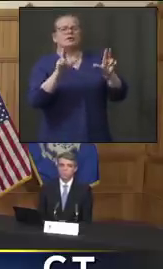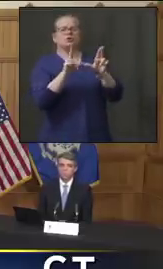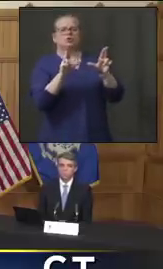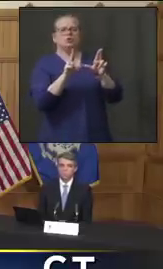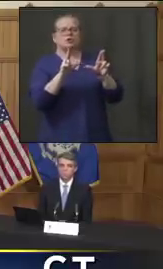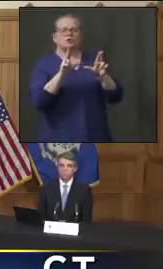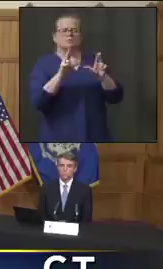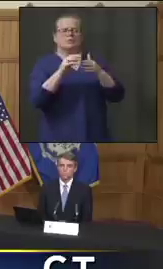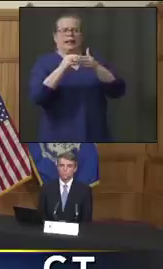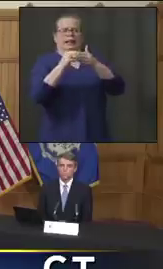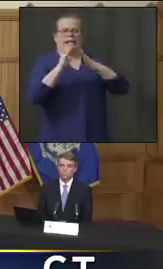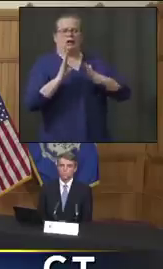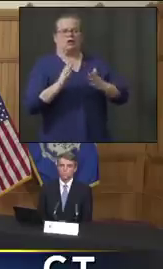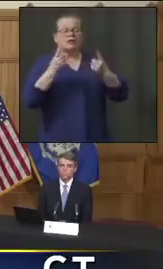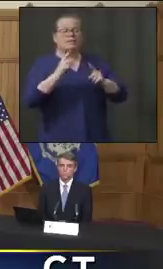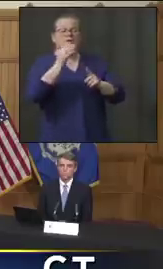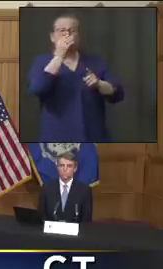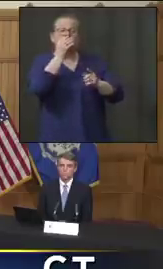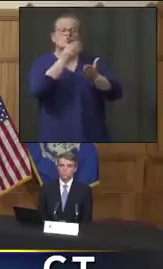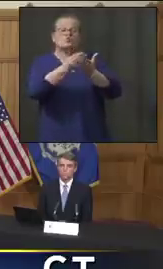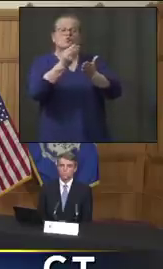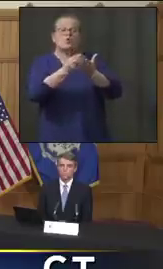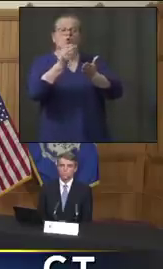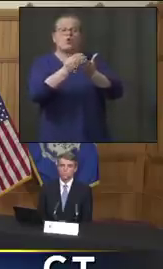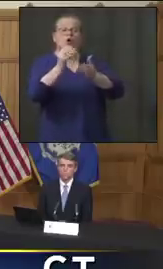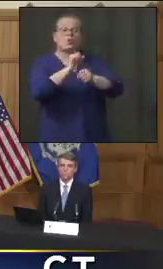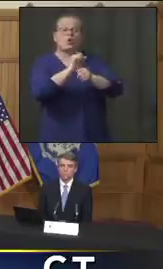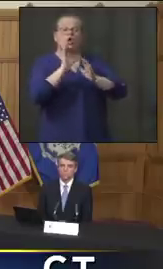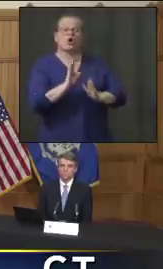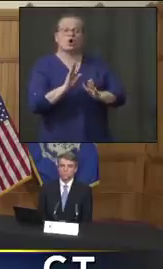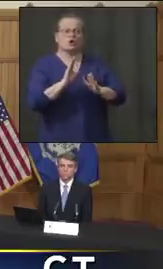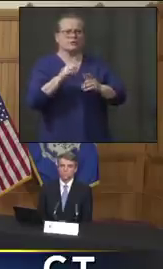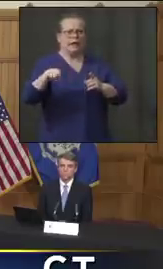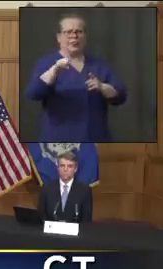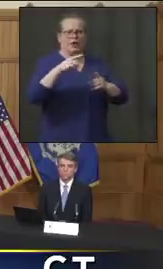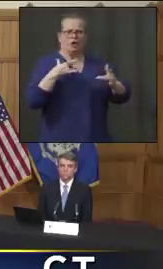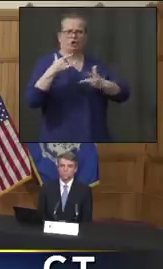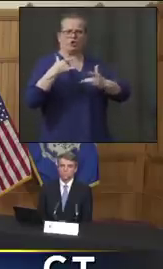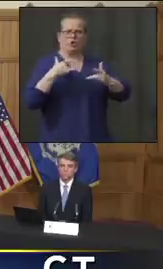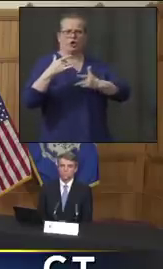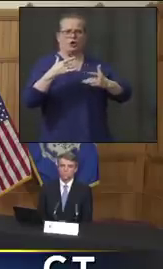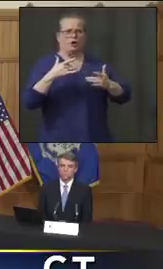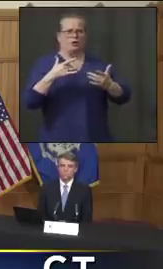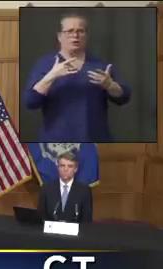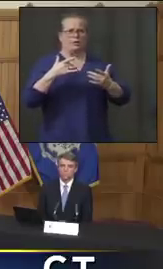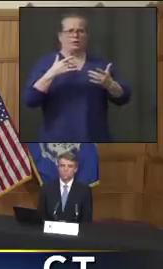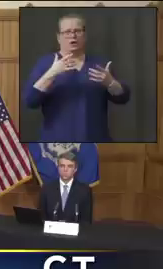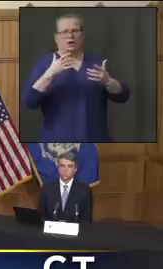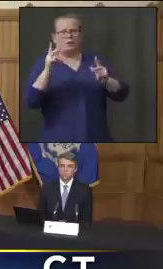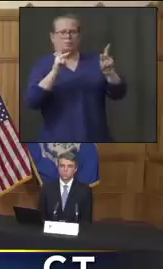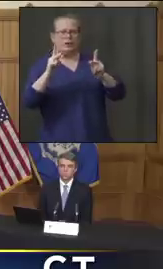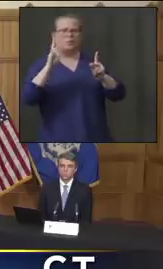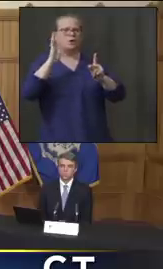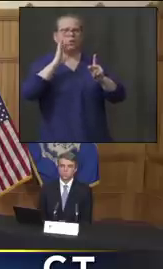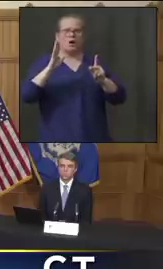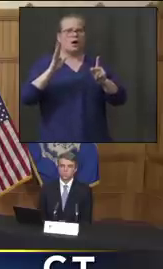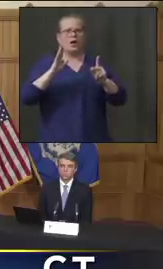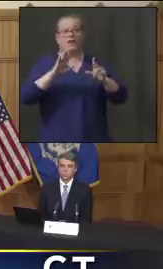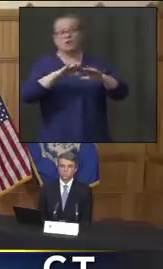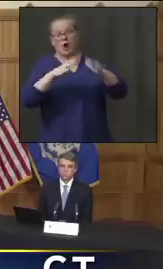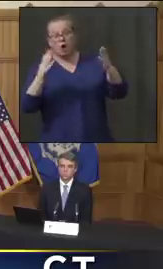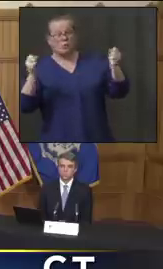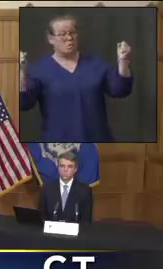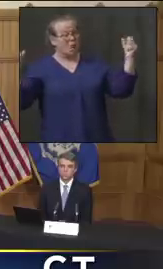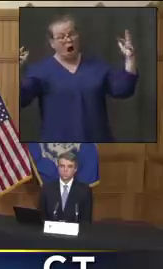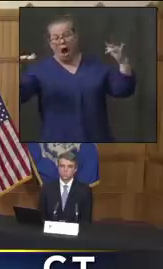workers. And the workers are concerned because they think there's going to be this pent-up demand, and a lot of people are going to be coming into the grocery stores. And they said there's already a